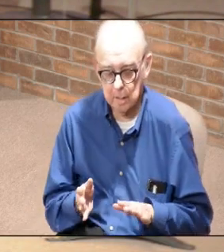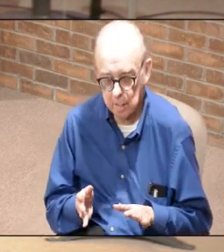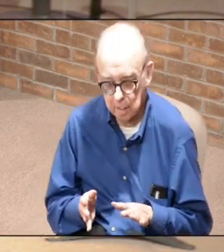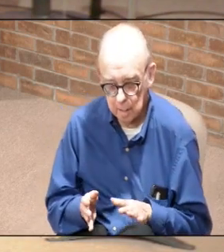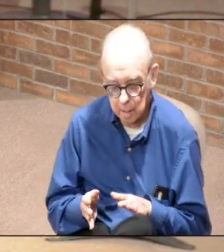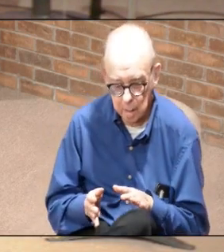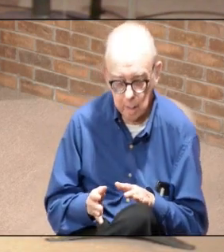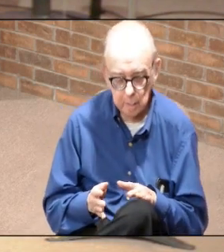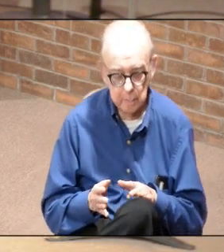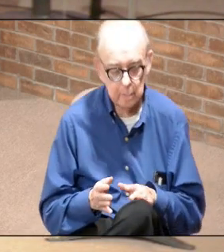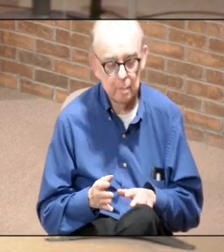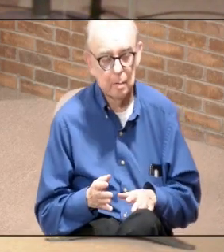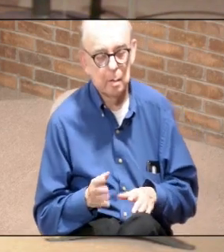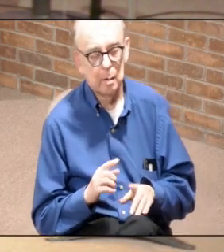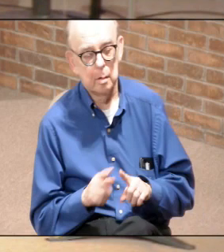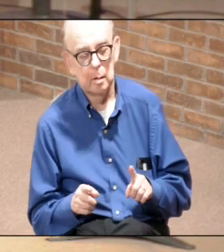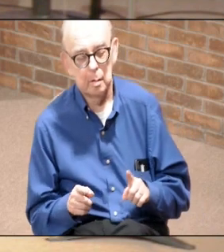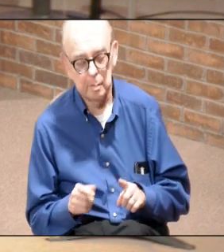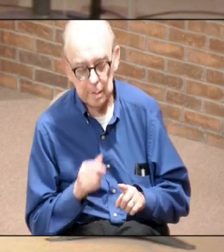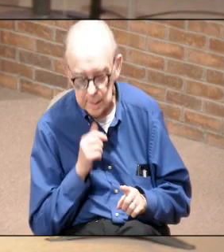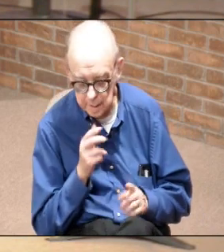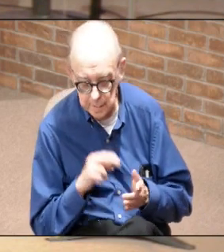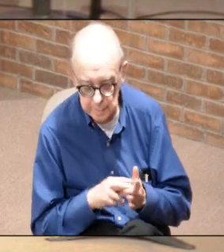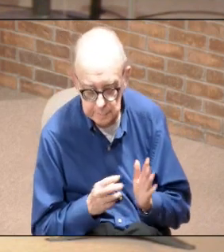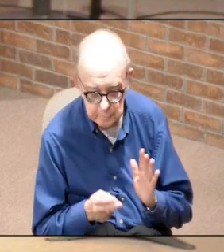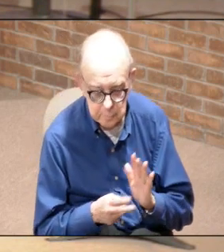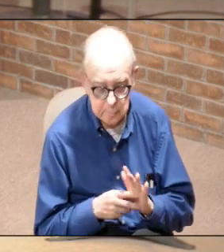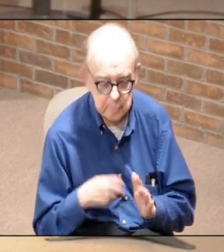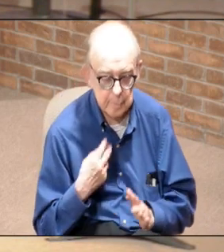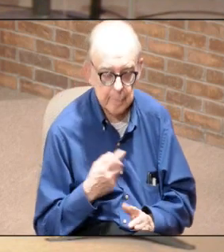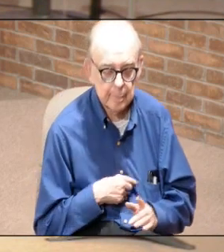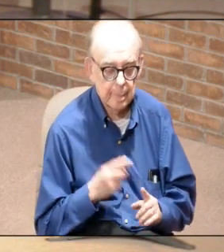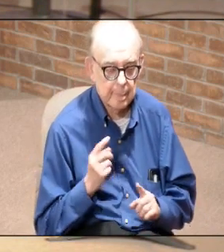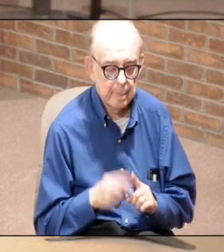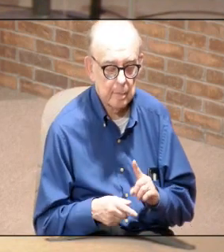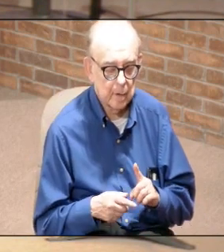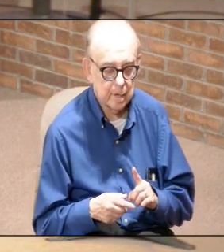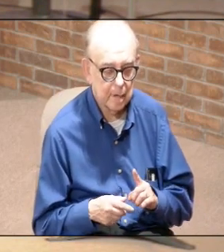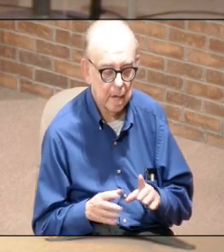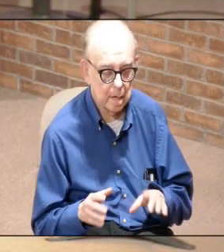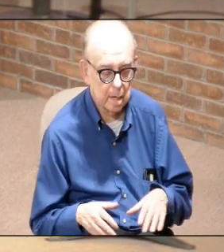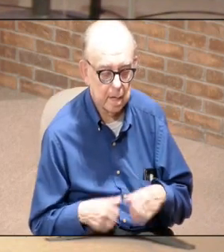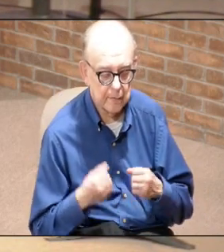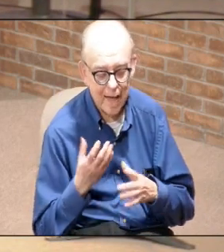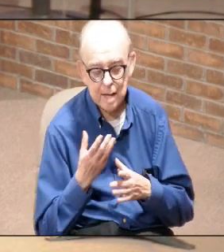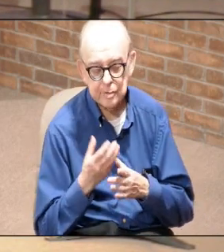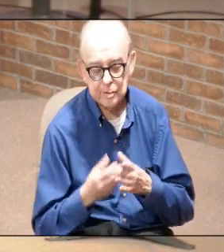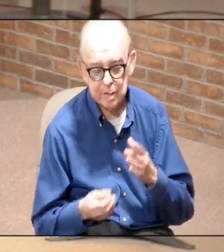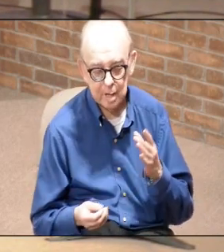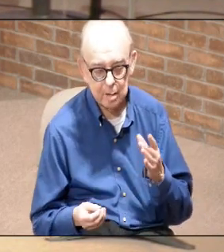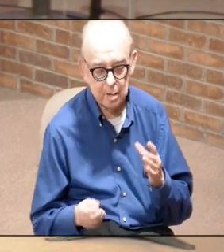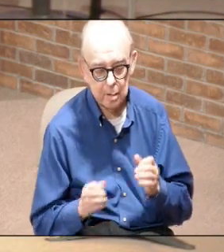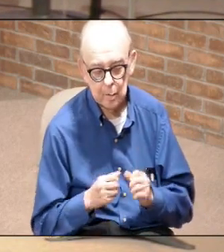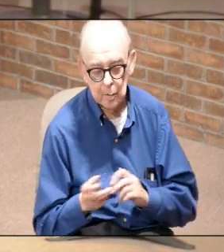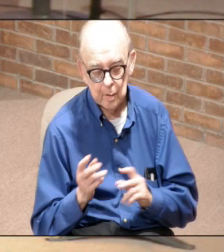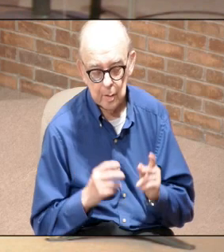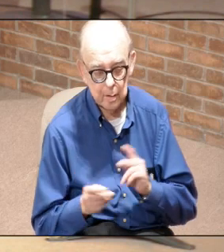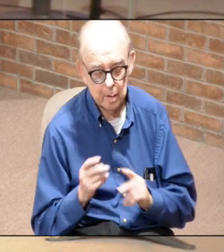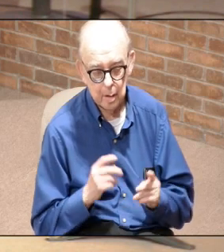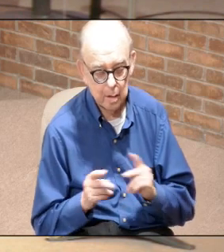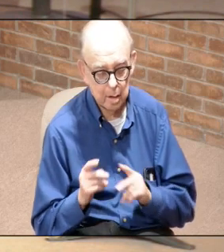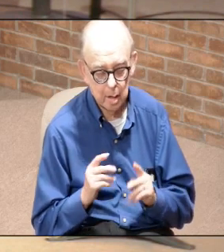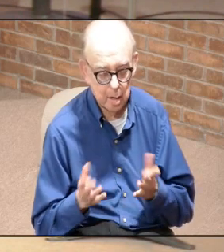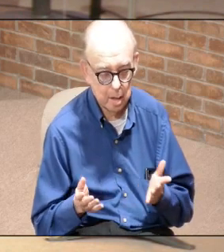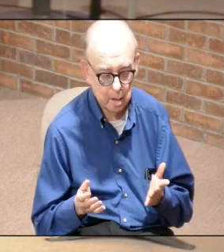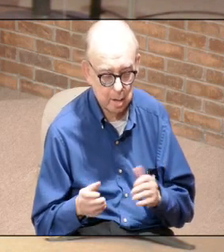die. But that doesn't mean that we can't coexist outside with other people and